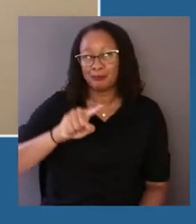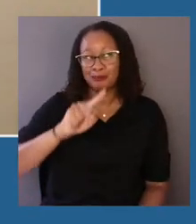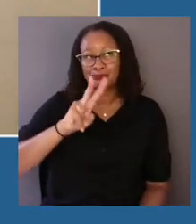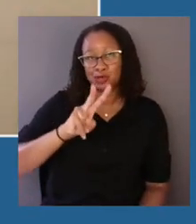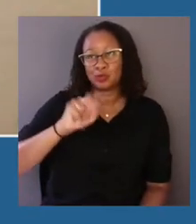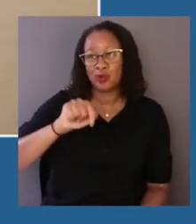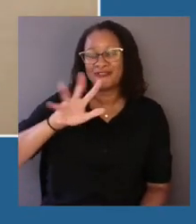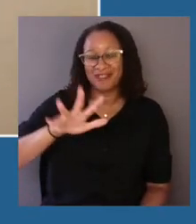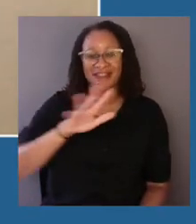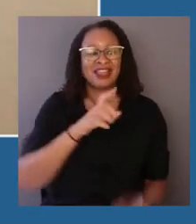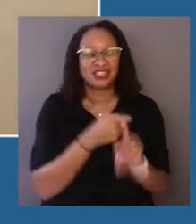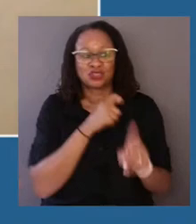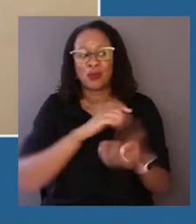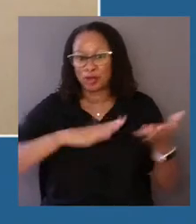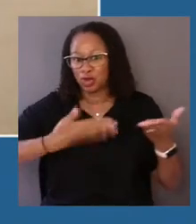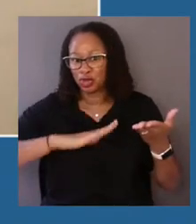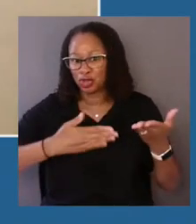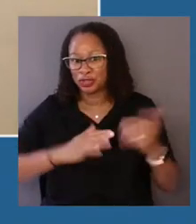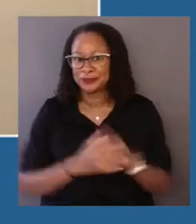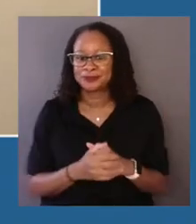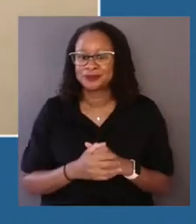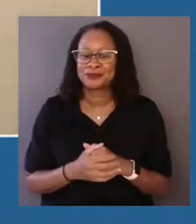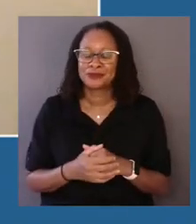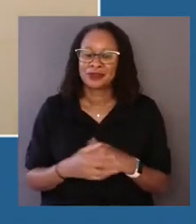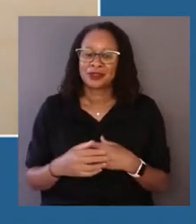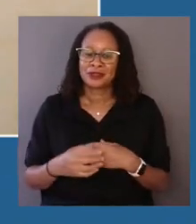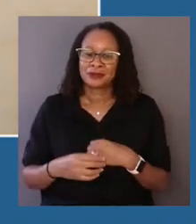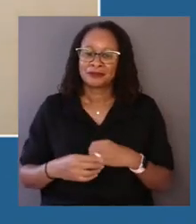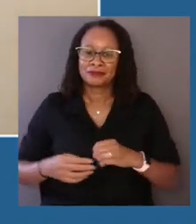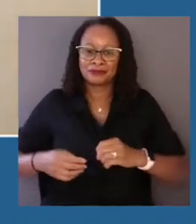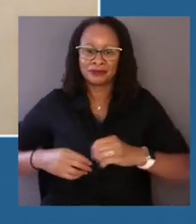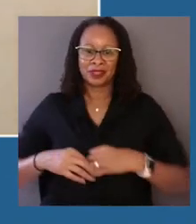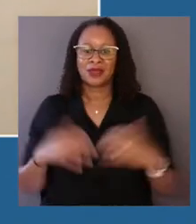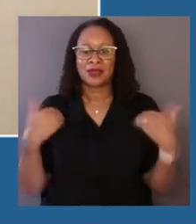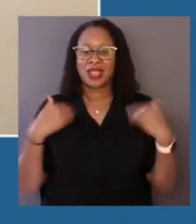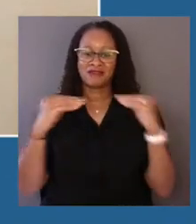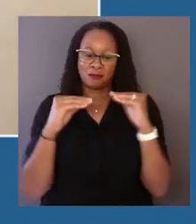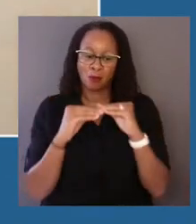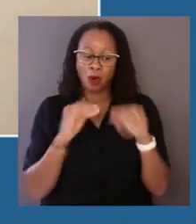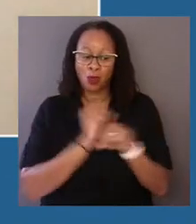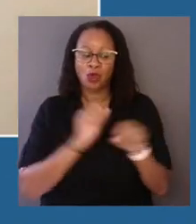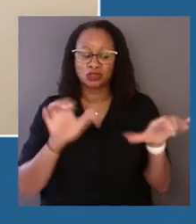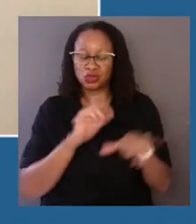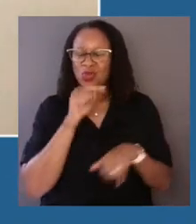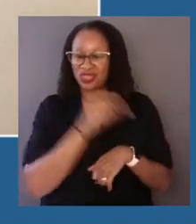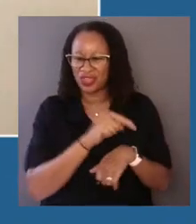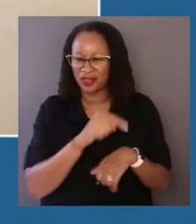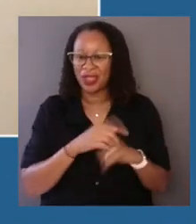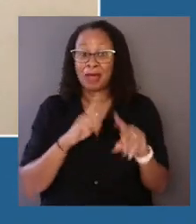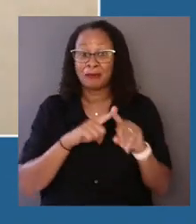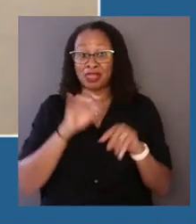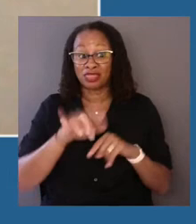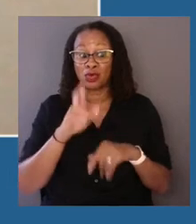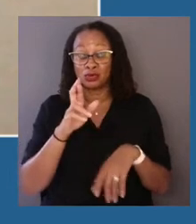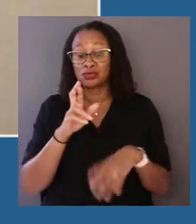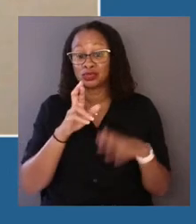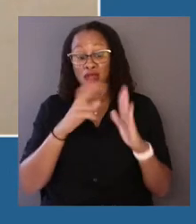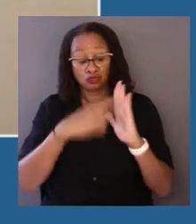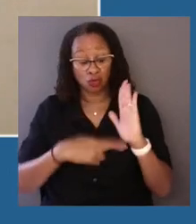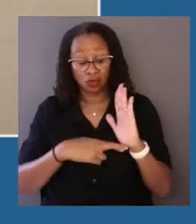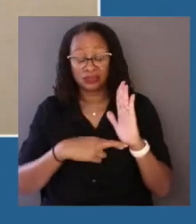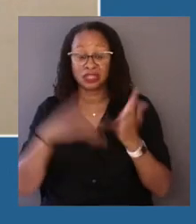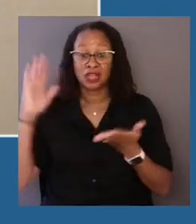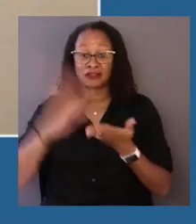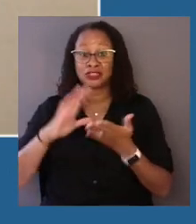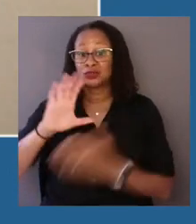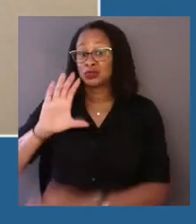is a problem, and of course, traffic emissions count too. So we have more work to do there. But those regulations also help to reduce CO2 emissions.